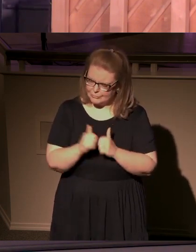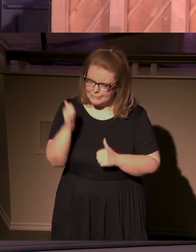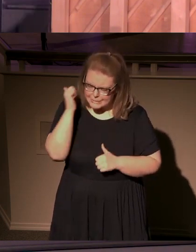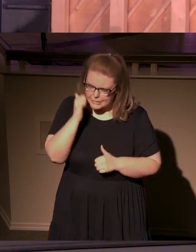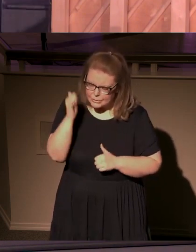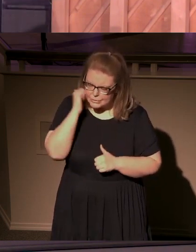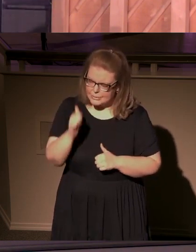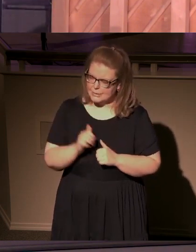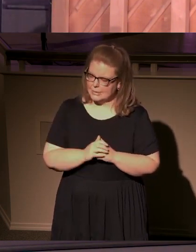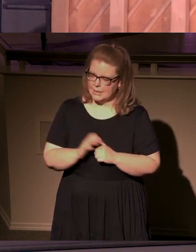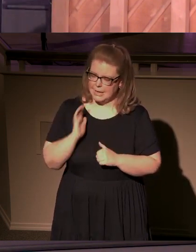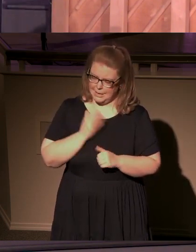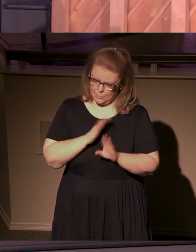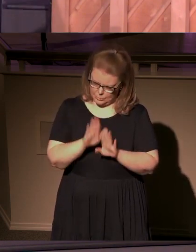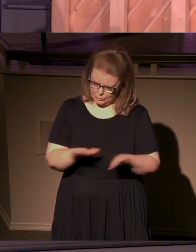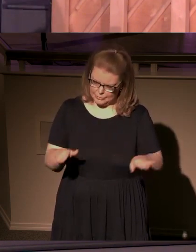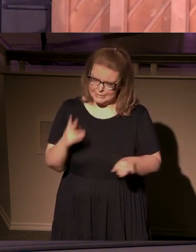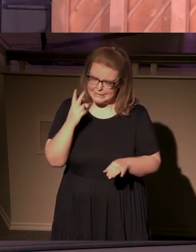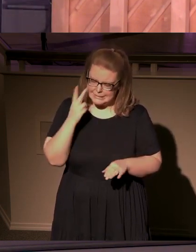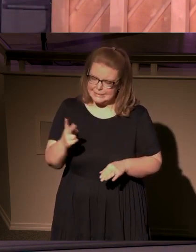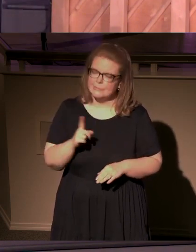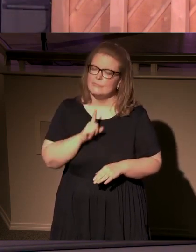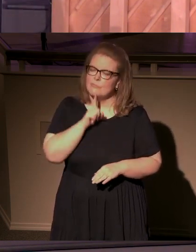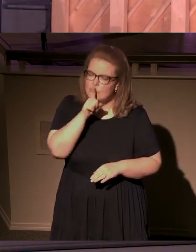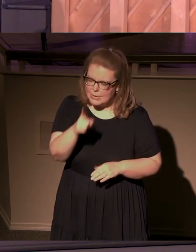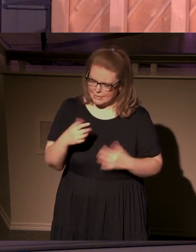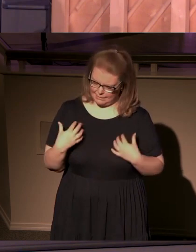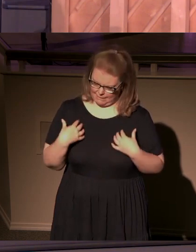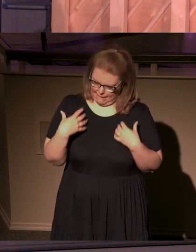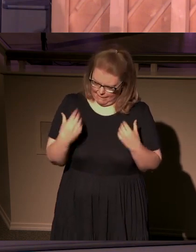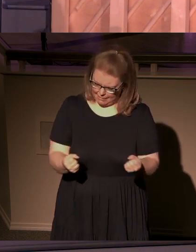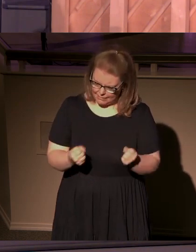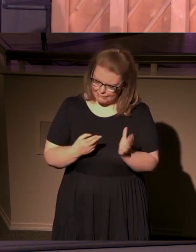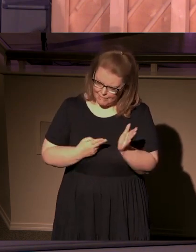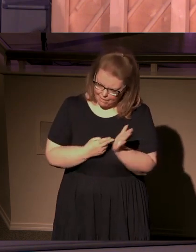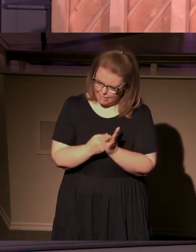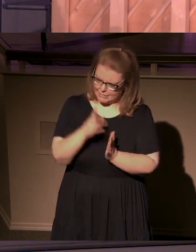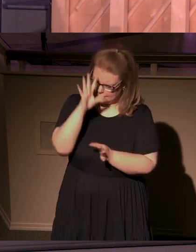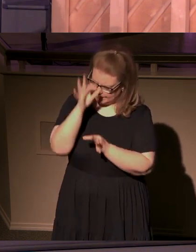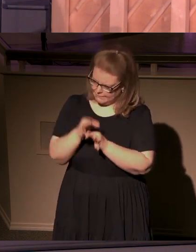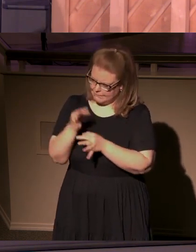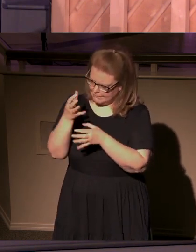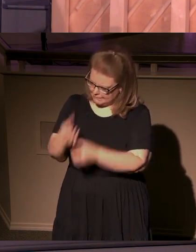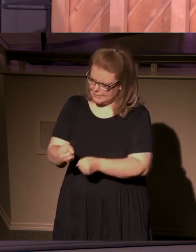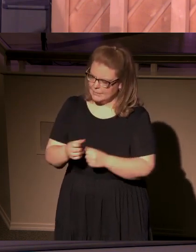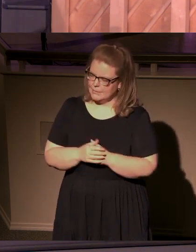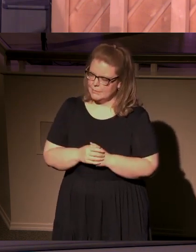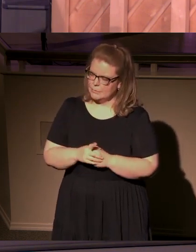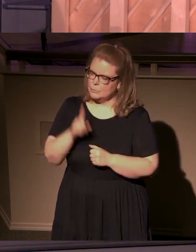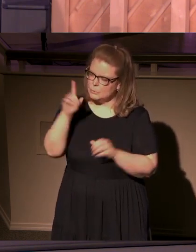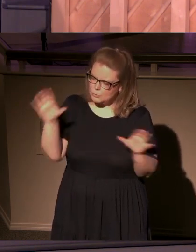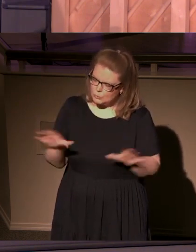kids see a vibrant, healthy, real faith. Lord, do a work in us.